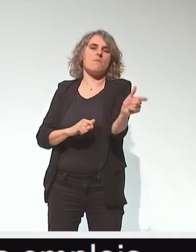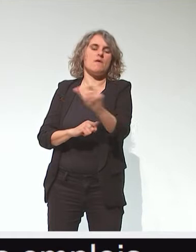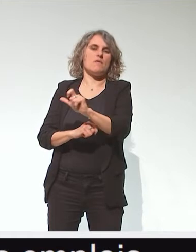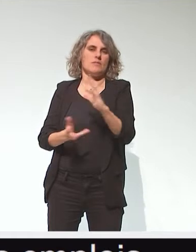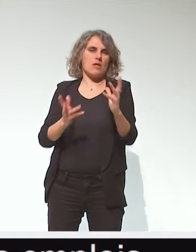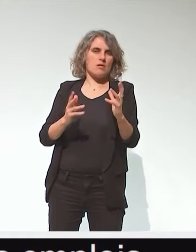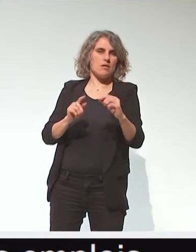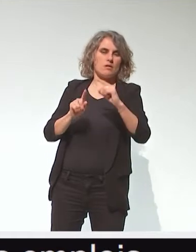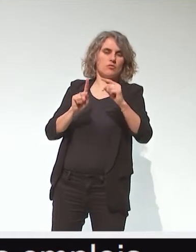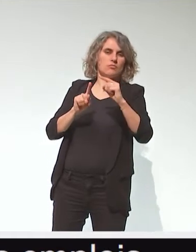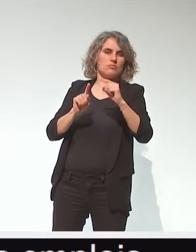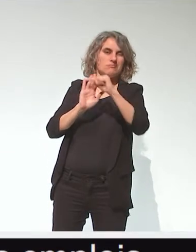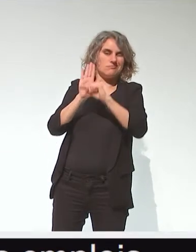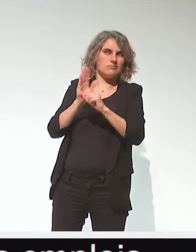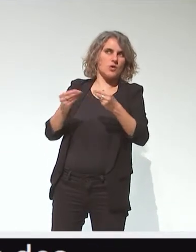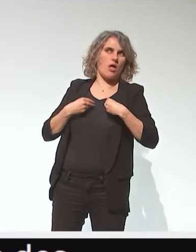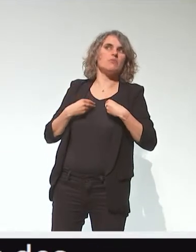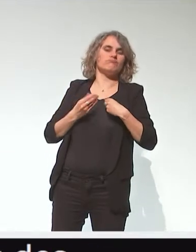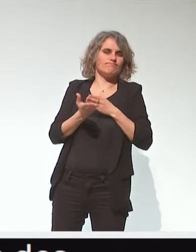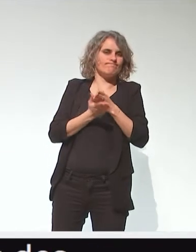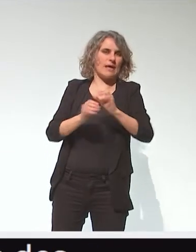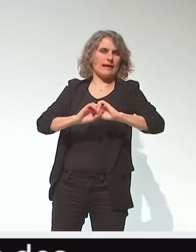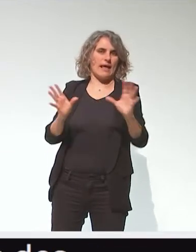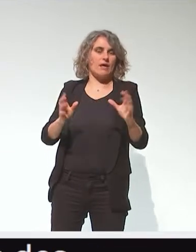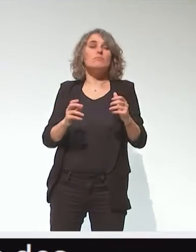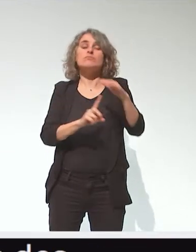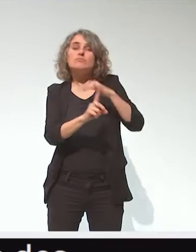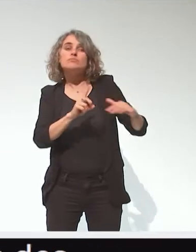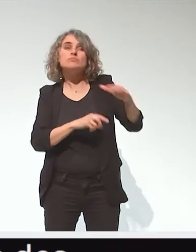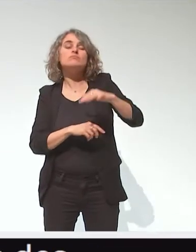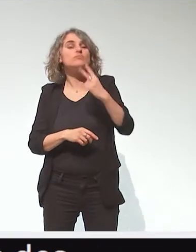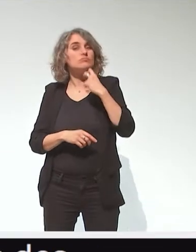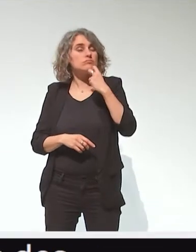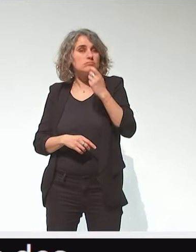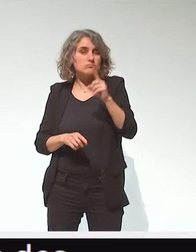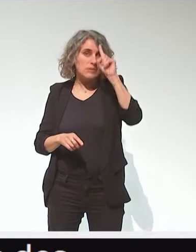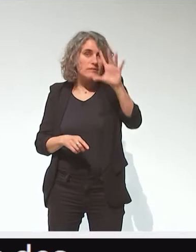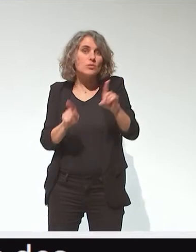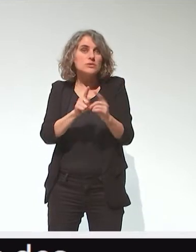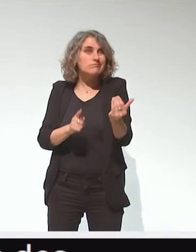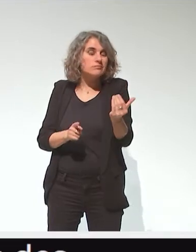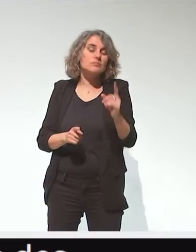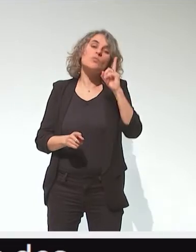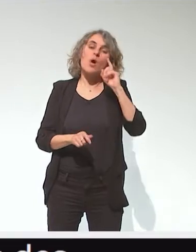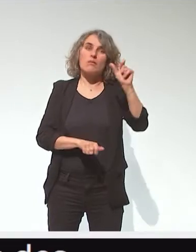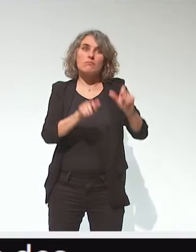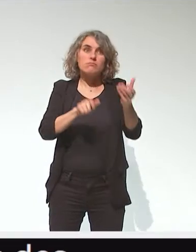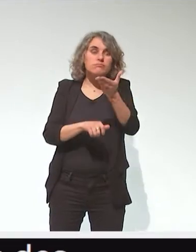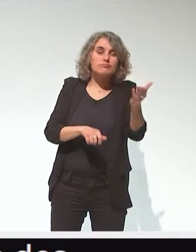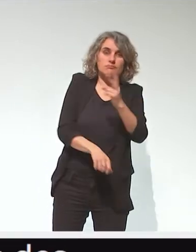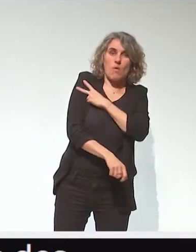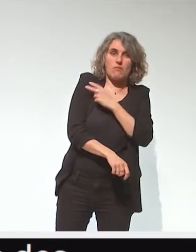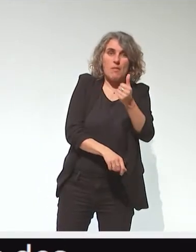civil society, who is often one of the employers of persons with disabilities. We work a lot with our